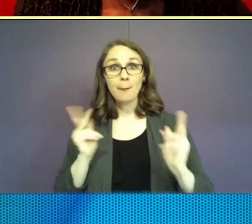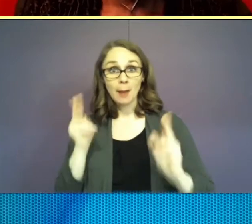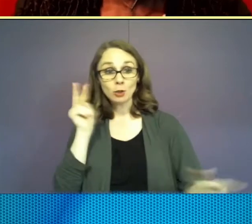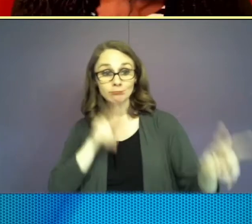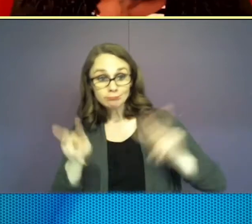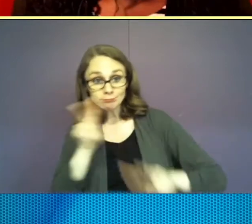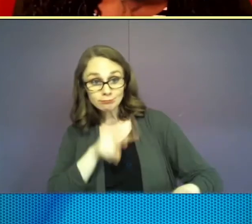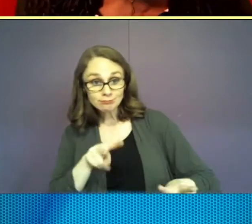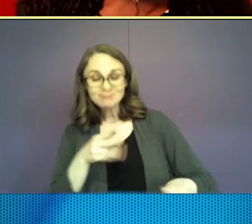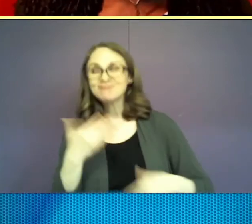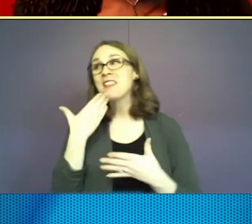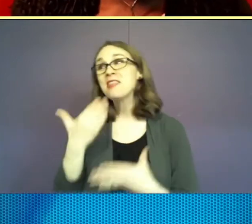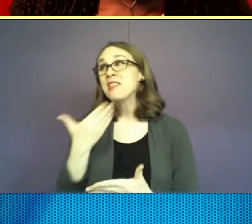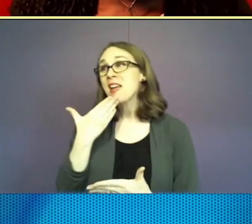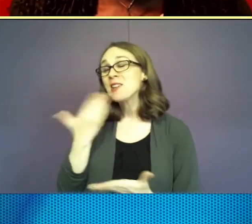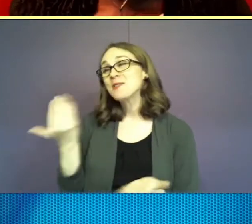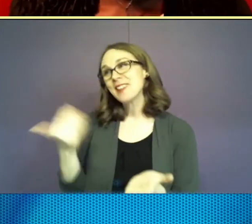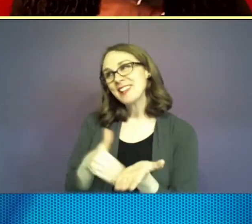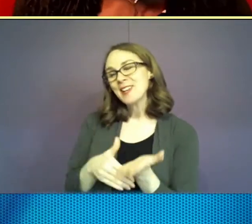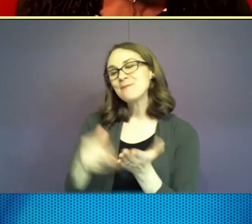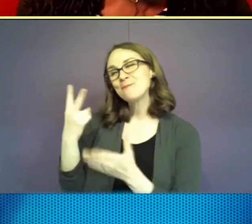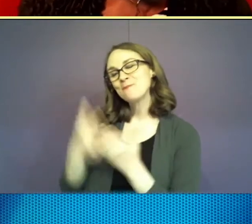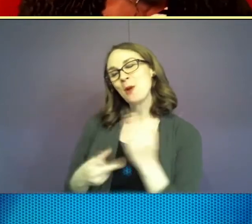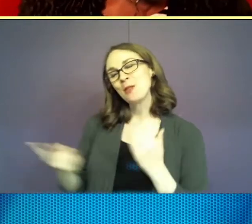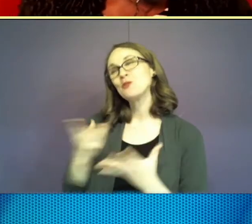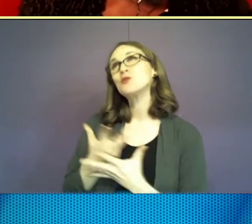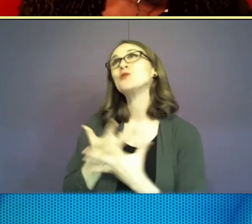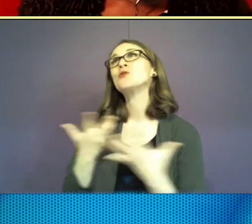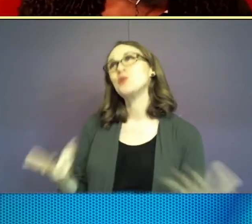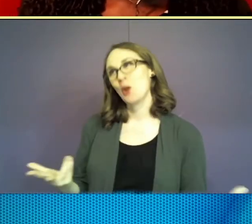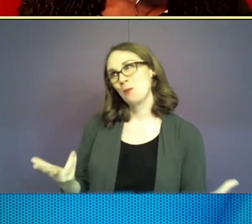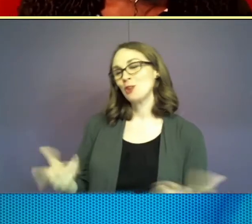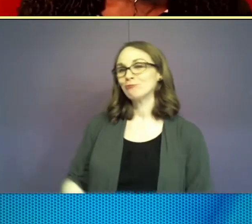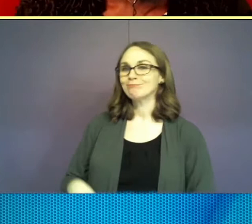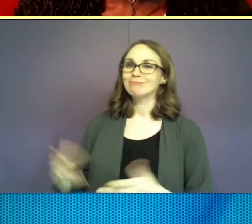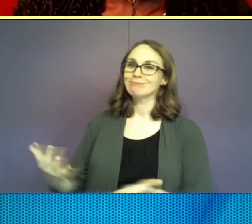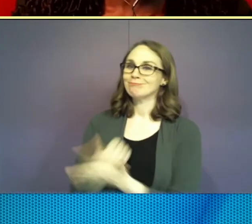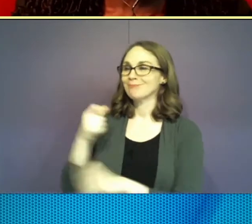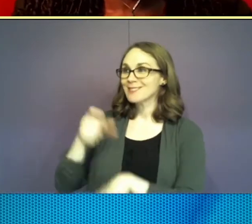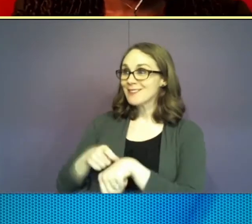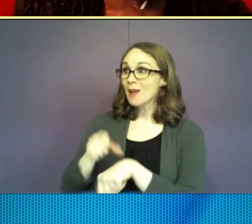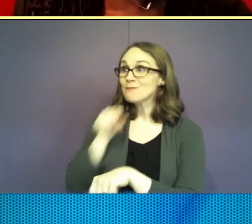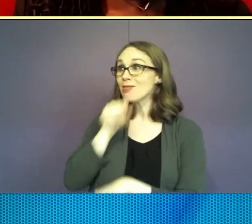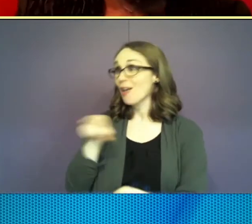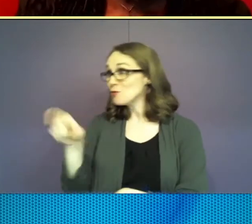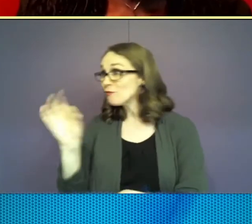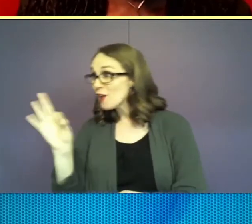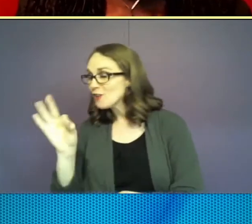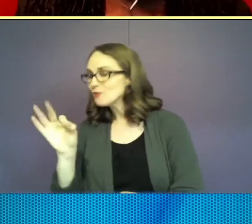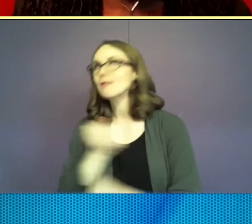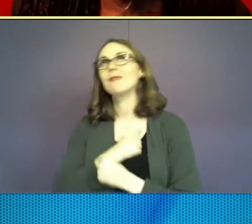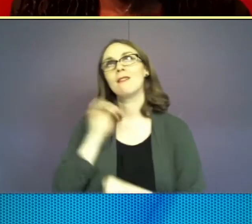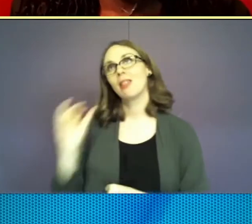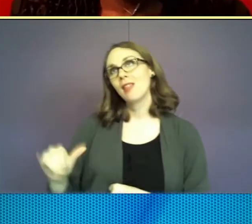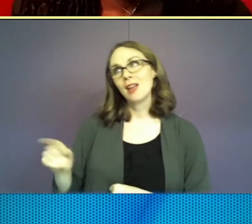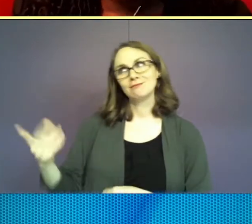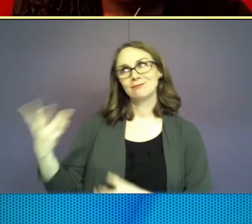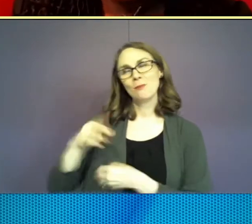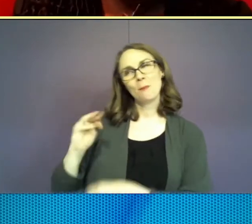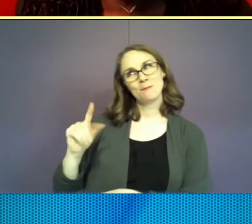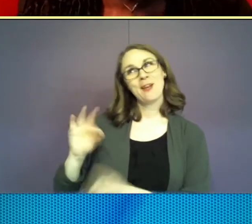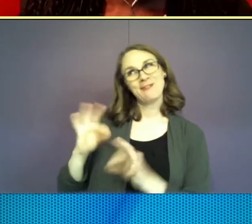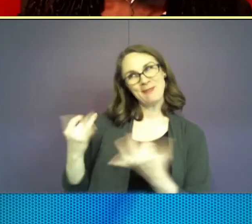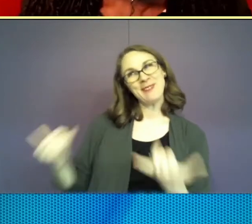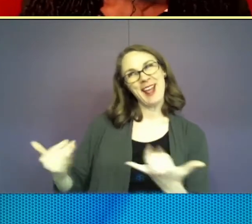out. Thank you once again, both of you, so much for taking some time. And we love that you love Frederick and you're part of the Met family